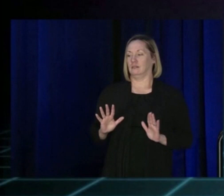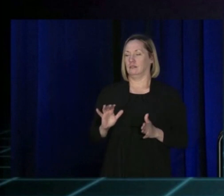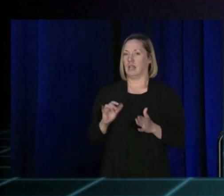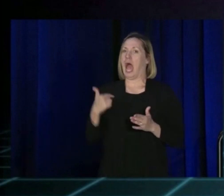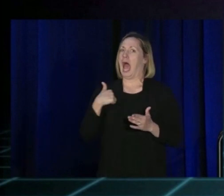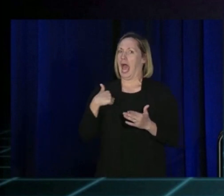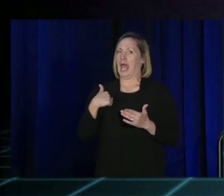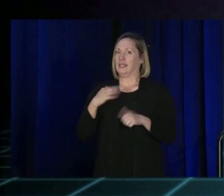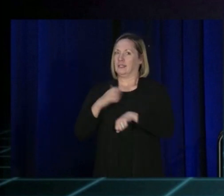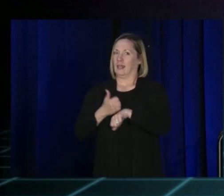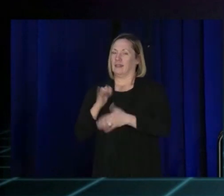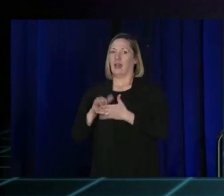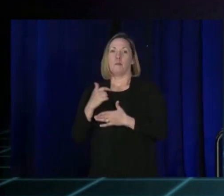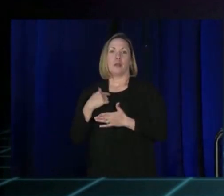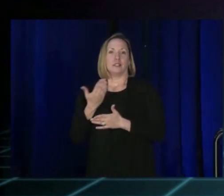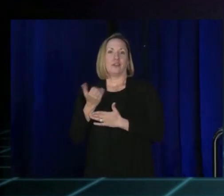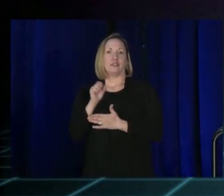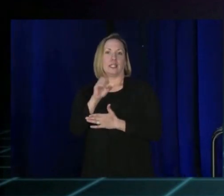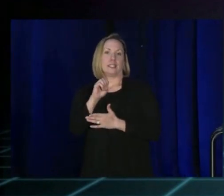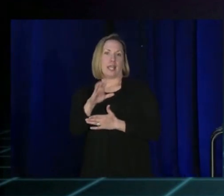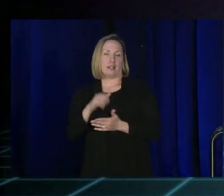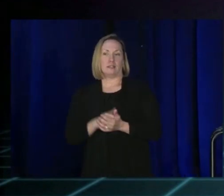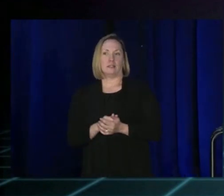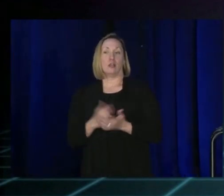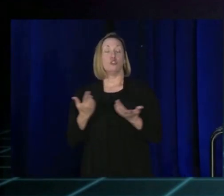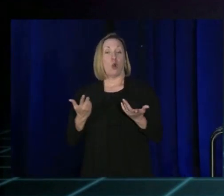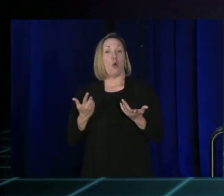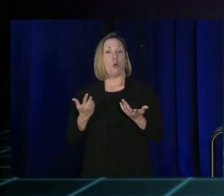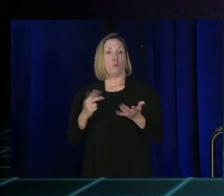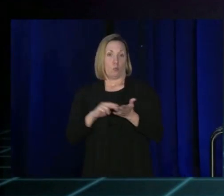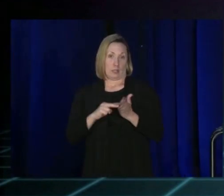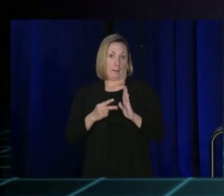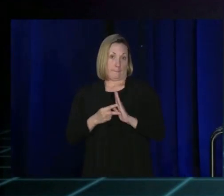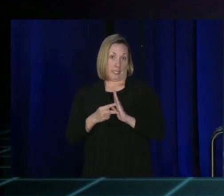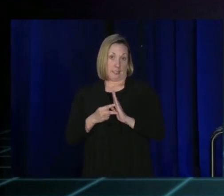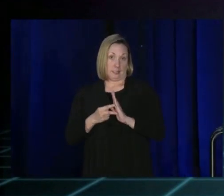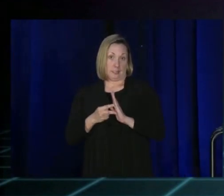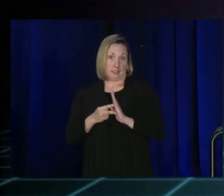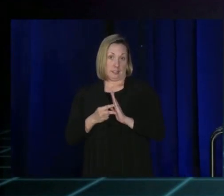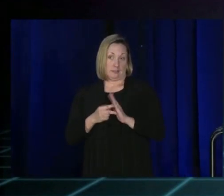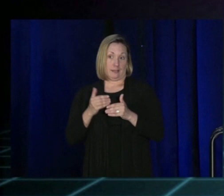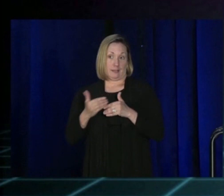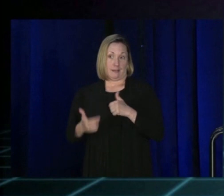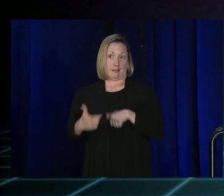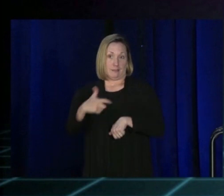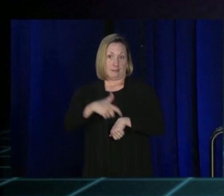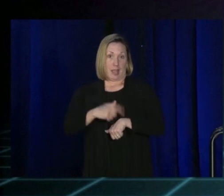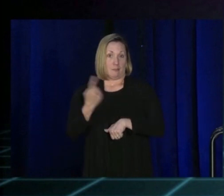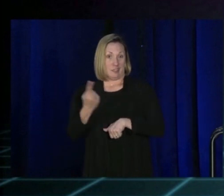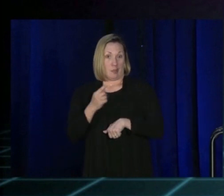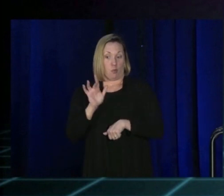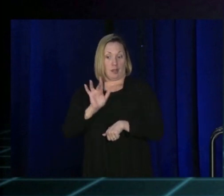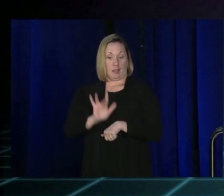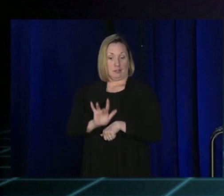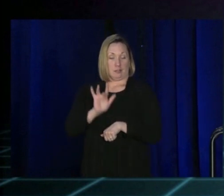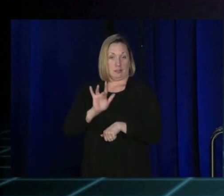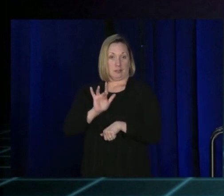it's 15 seconds. So what that means is that the next time someone hits